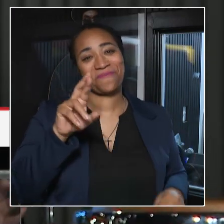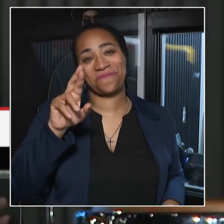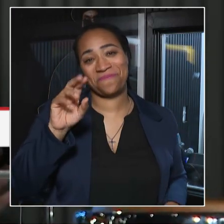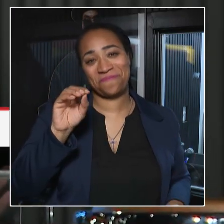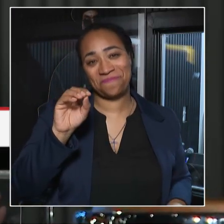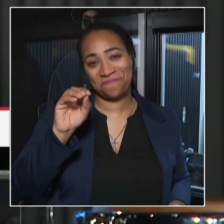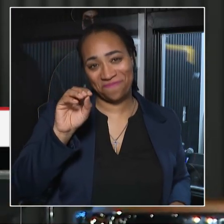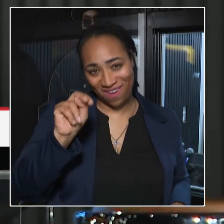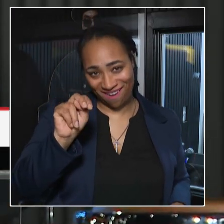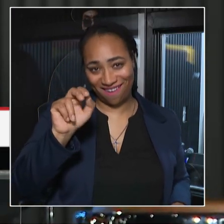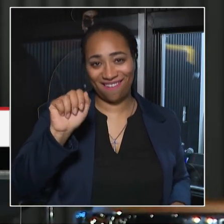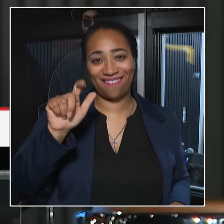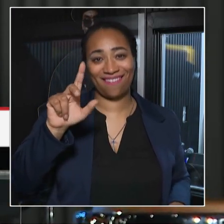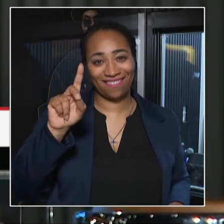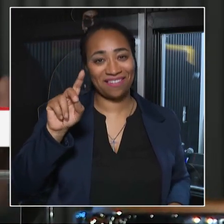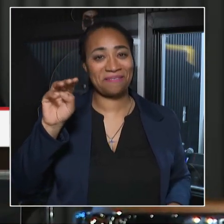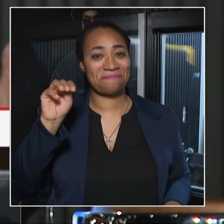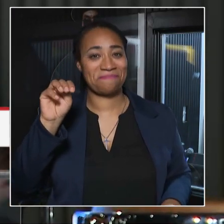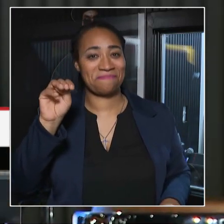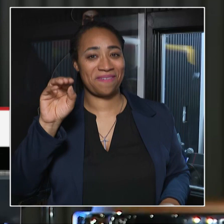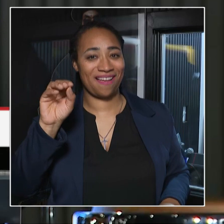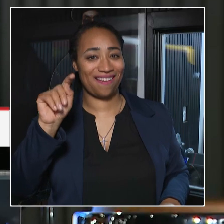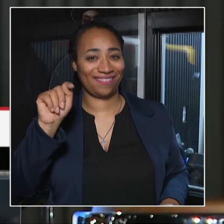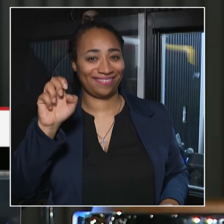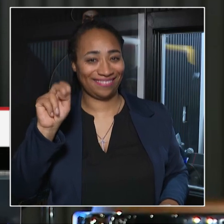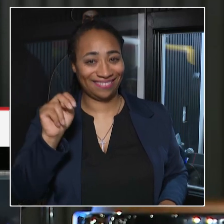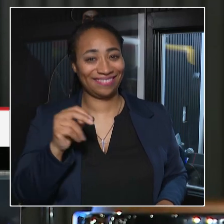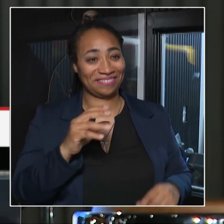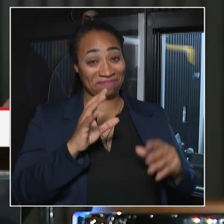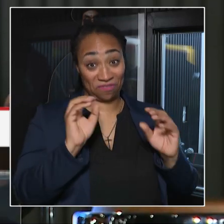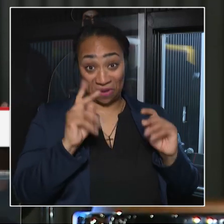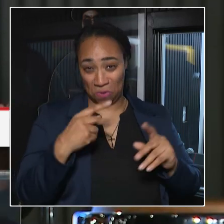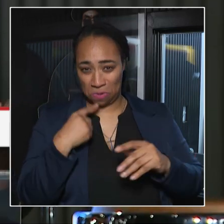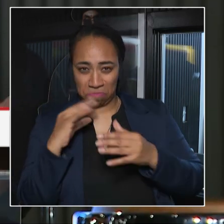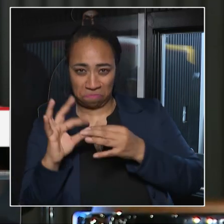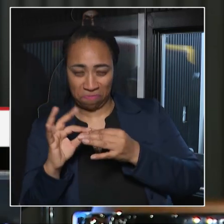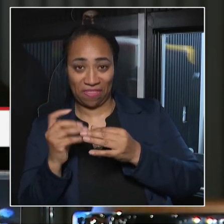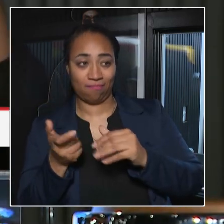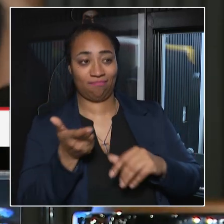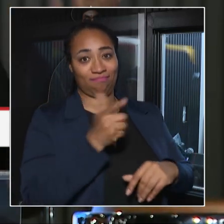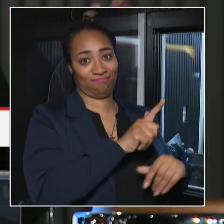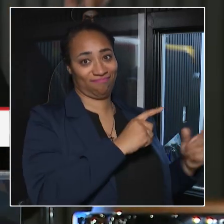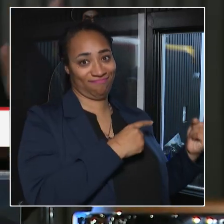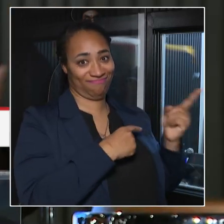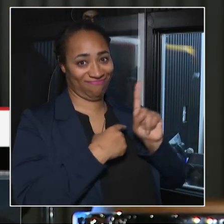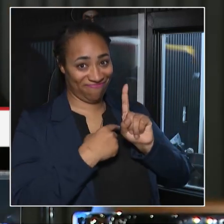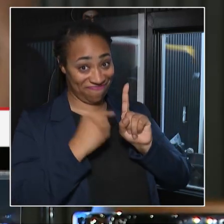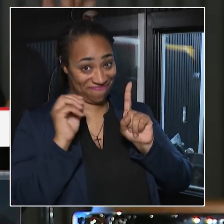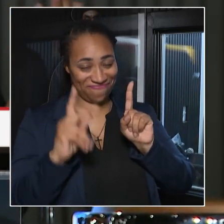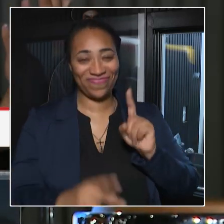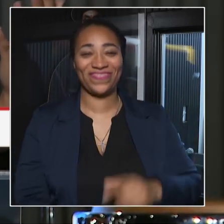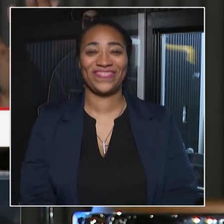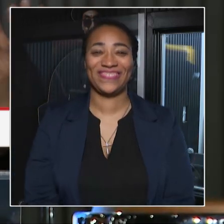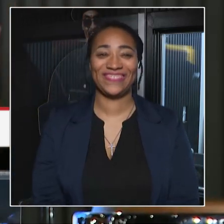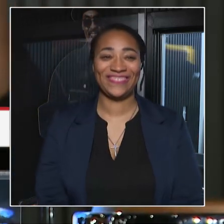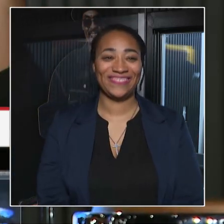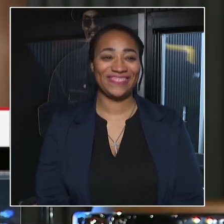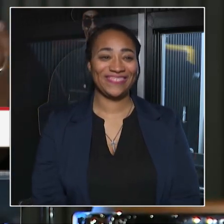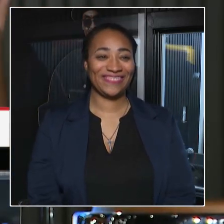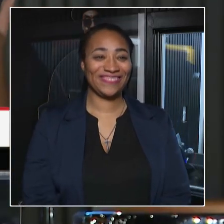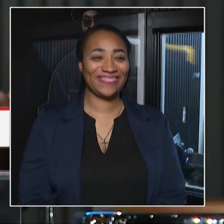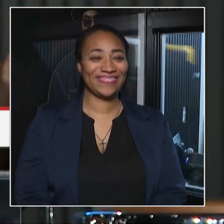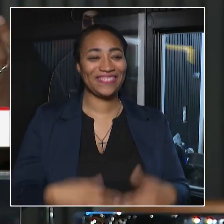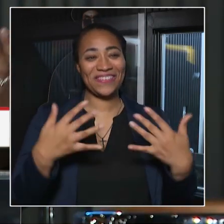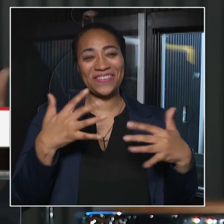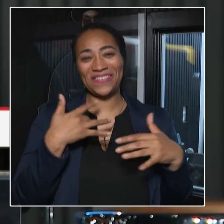But again, thank you for your time. Thank you for your support. And we look forward to this celebration, this momentous occasion. Today